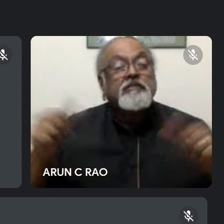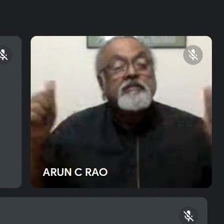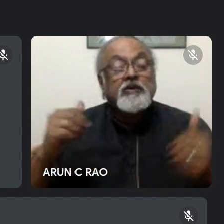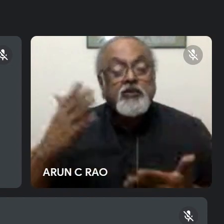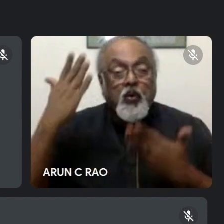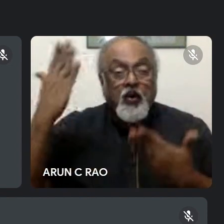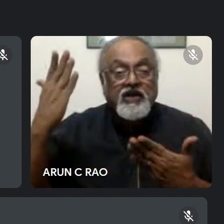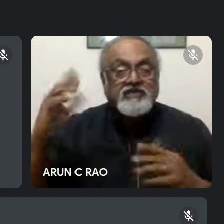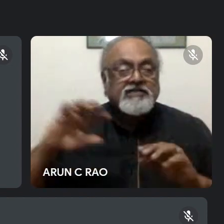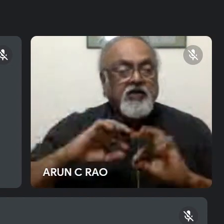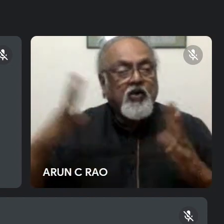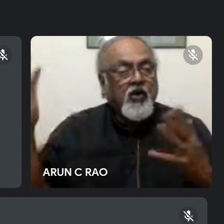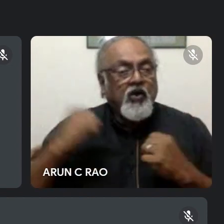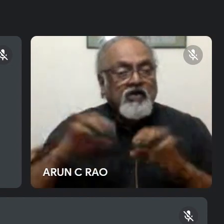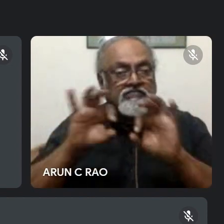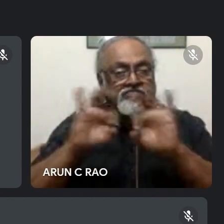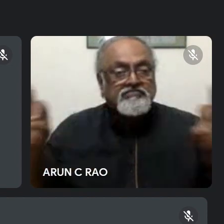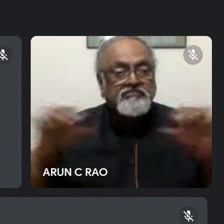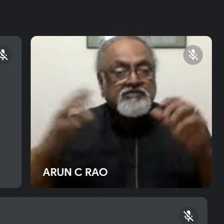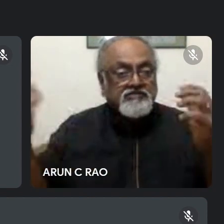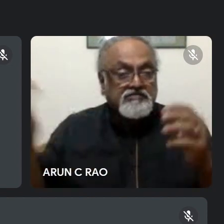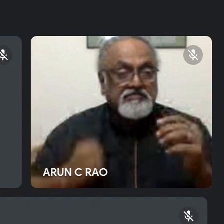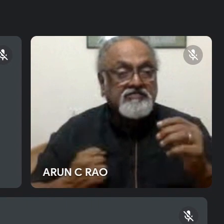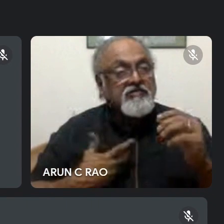my masters, and I'm very grateful for